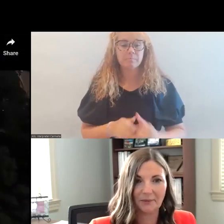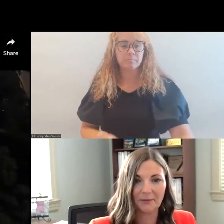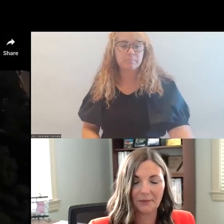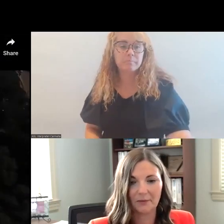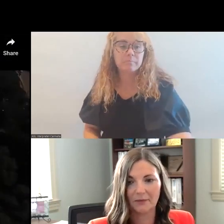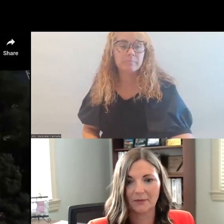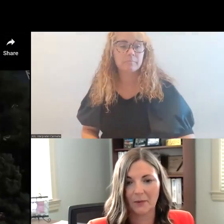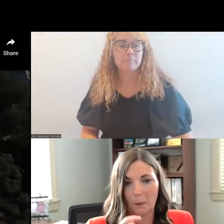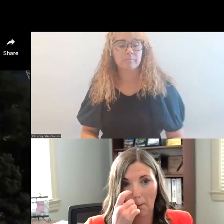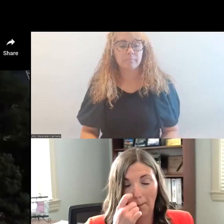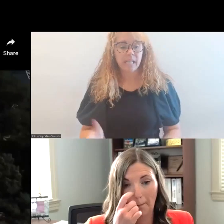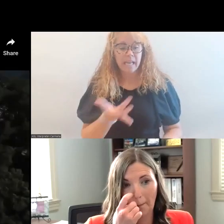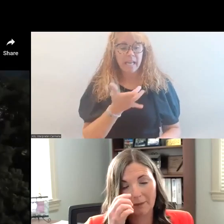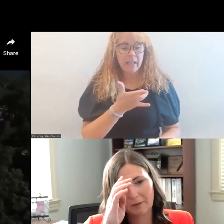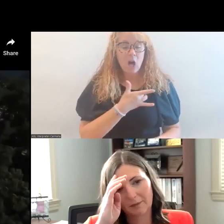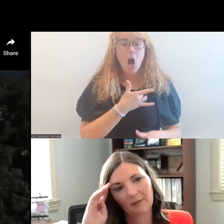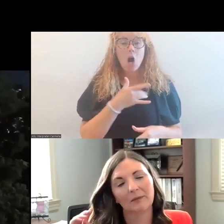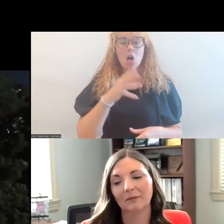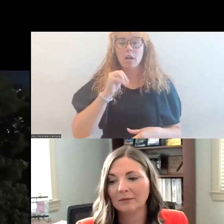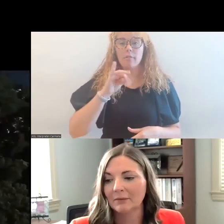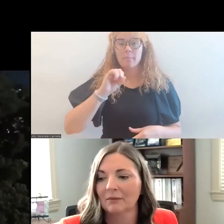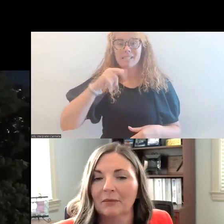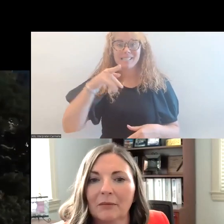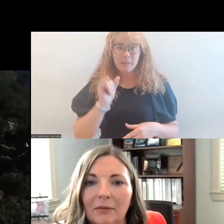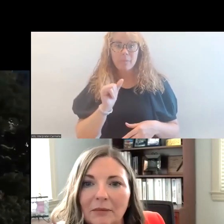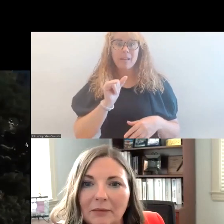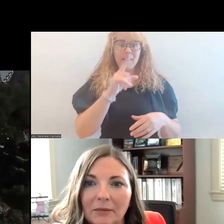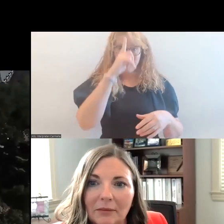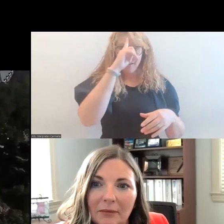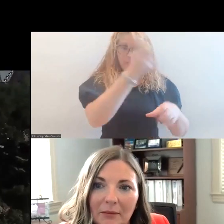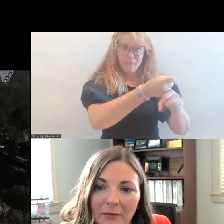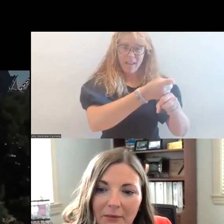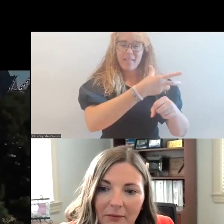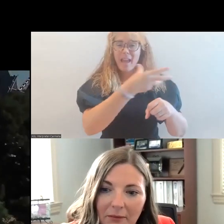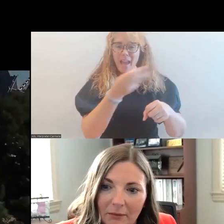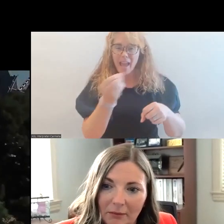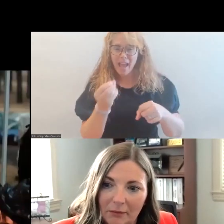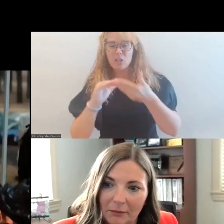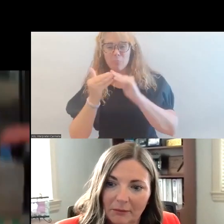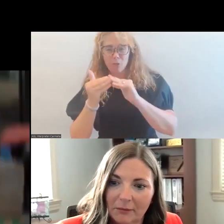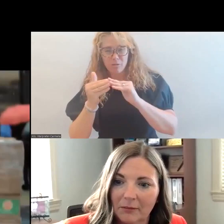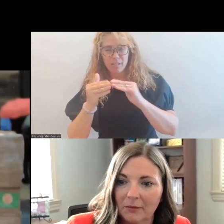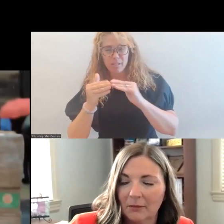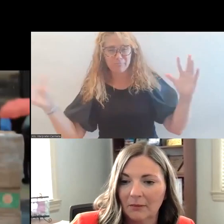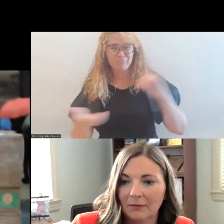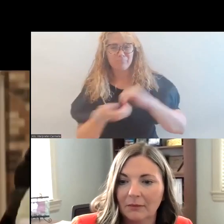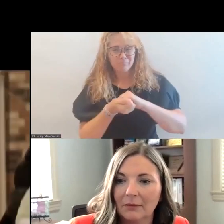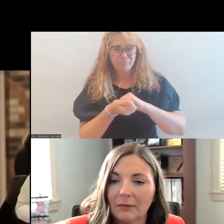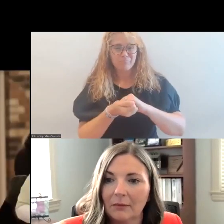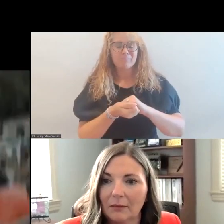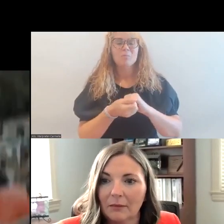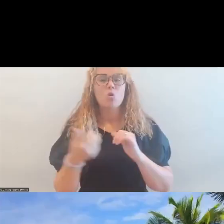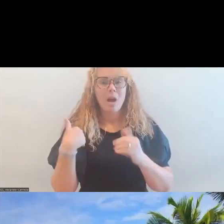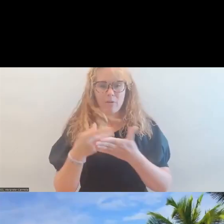In the heart of Mississippi, where faith and community intertwine, we are proud to have a homegrown program that brings hope and healing